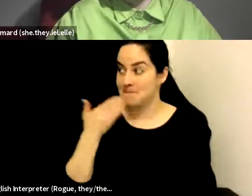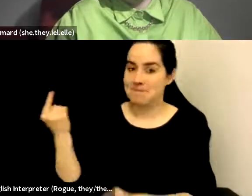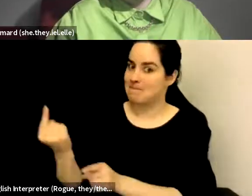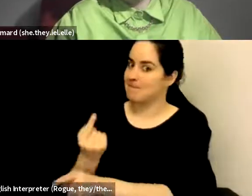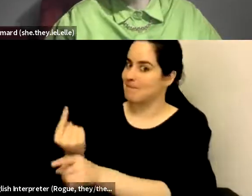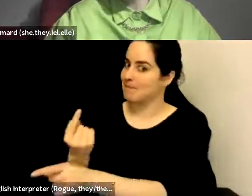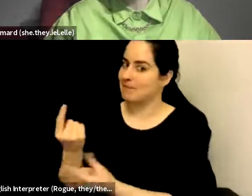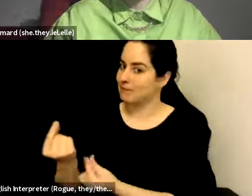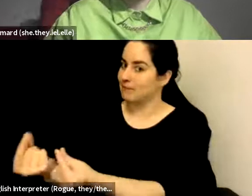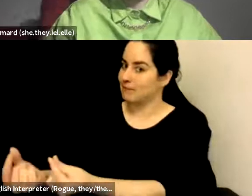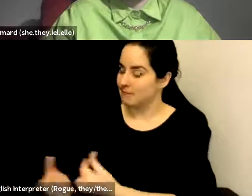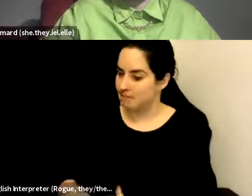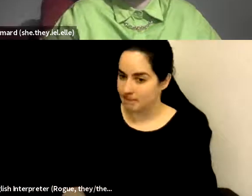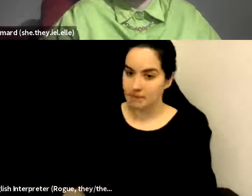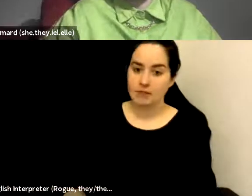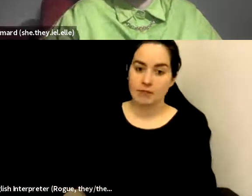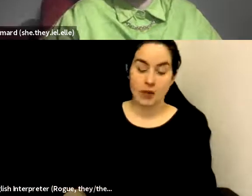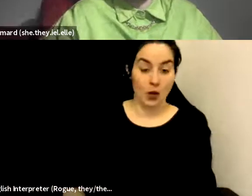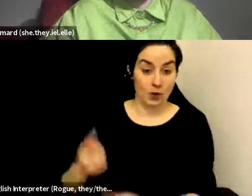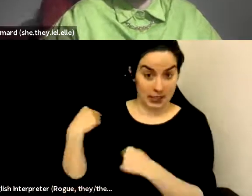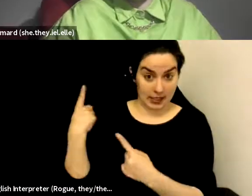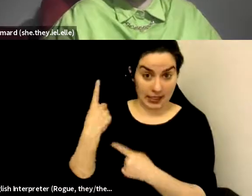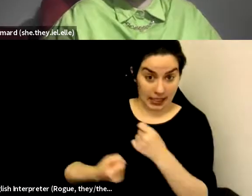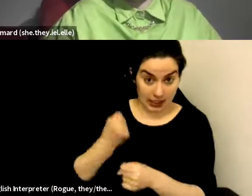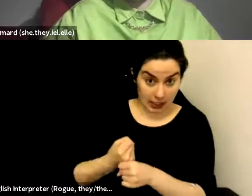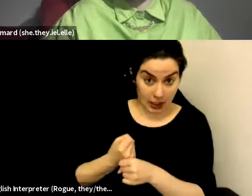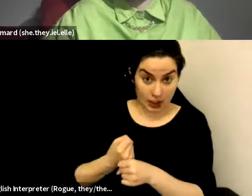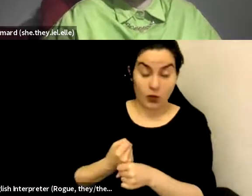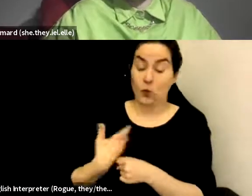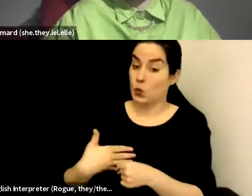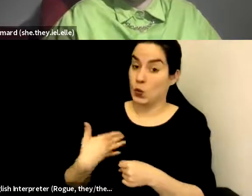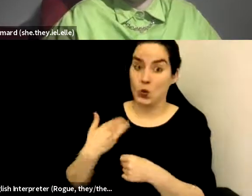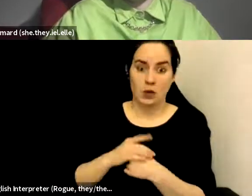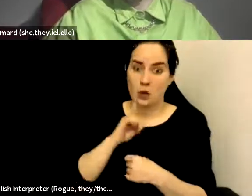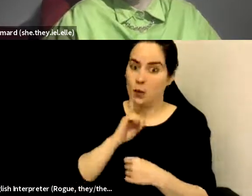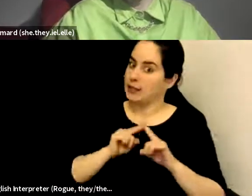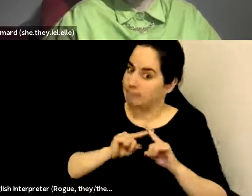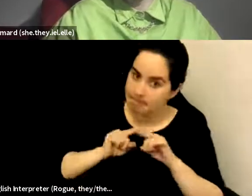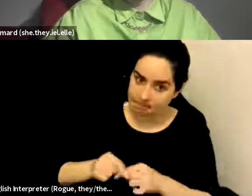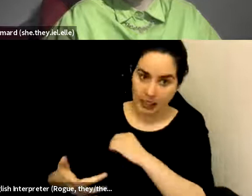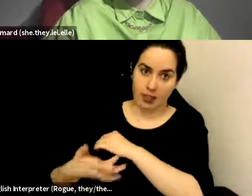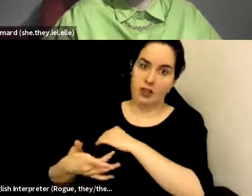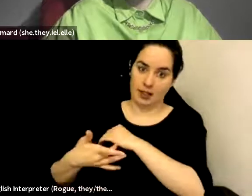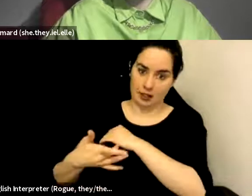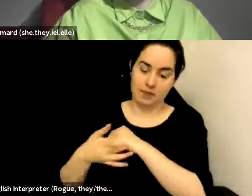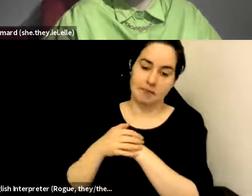And so I think the more, especially this last year, I mean, we've been really reliant on these technologies. And so,